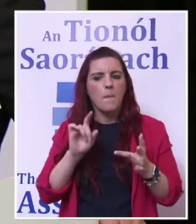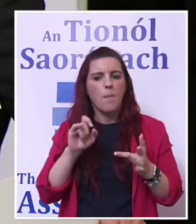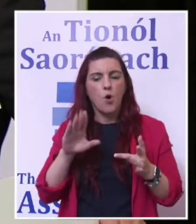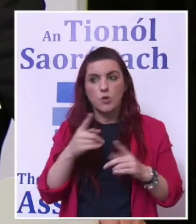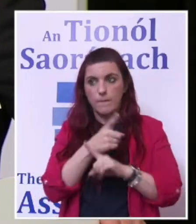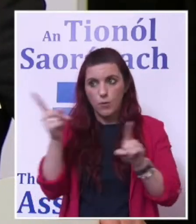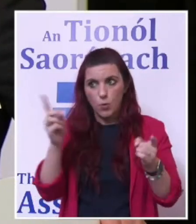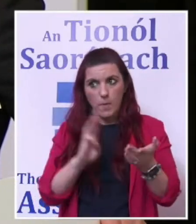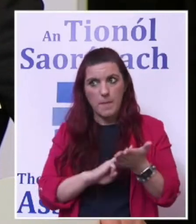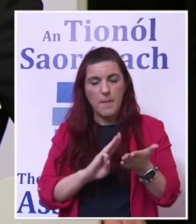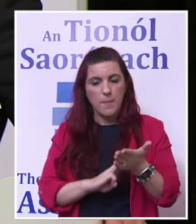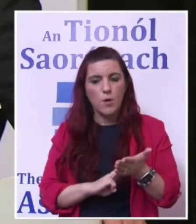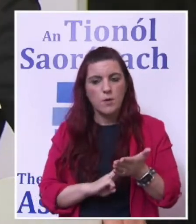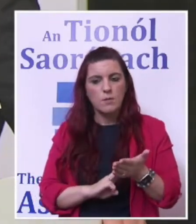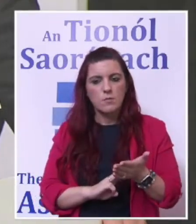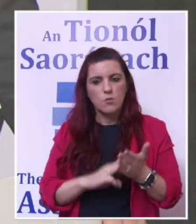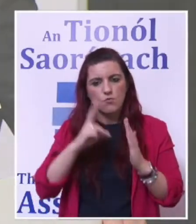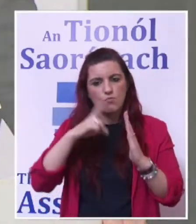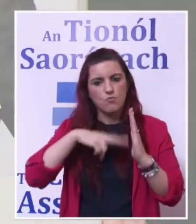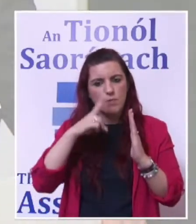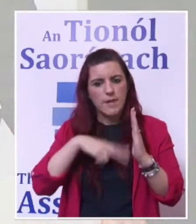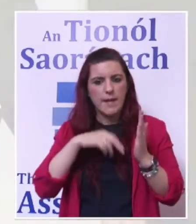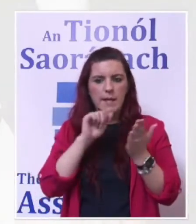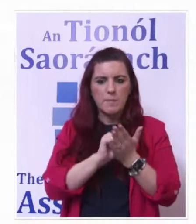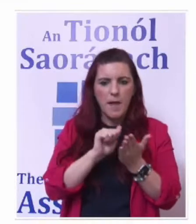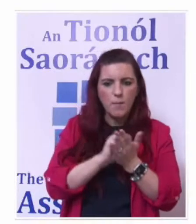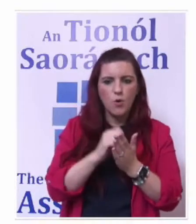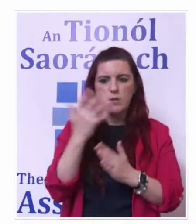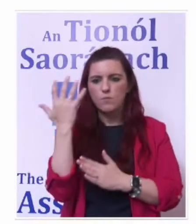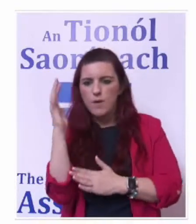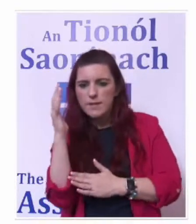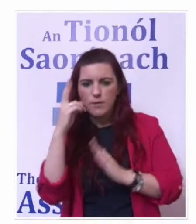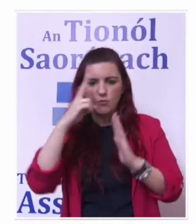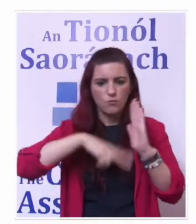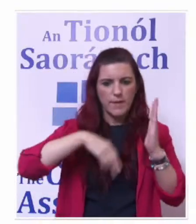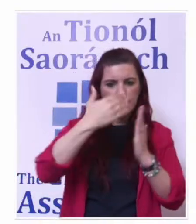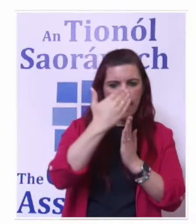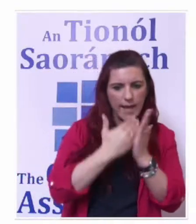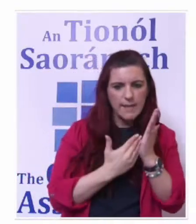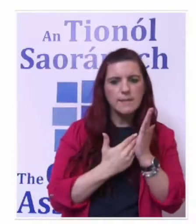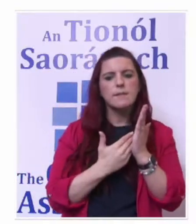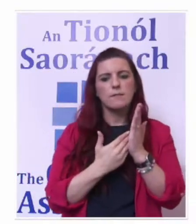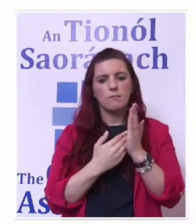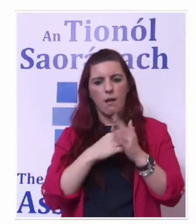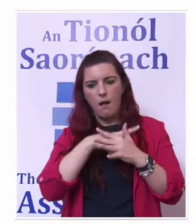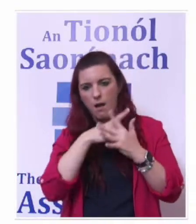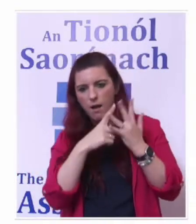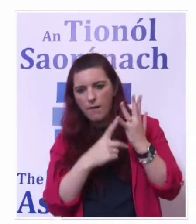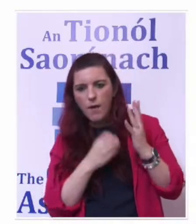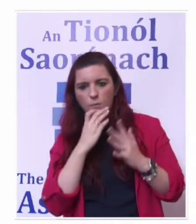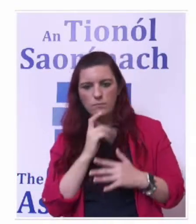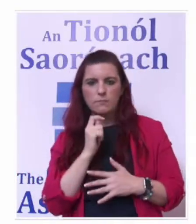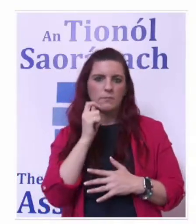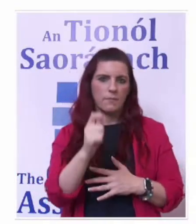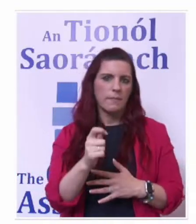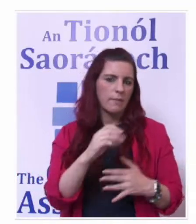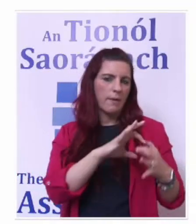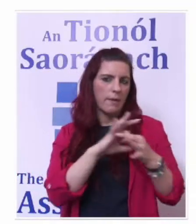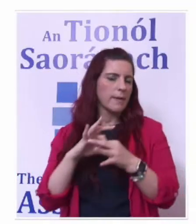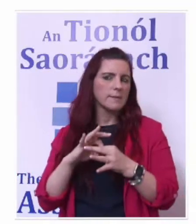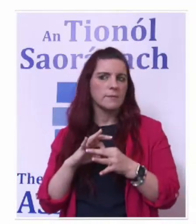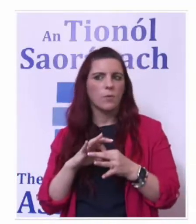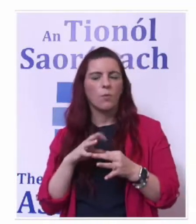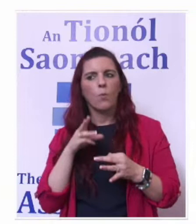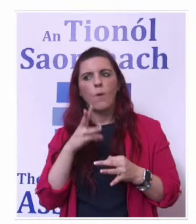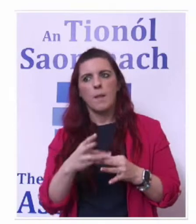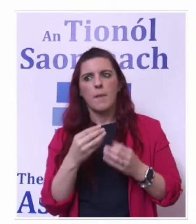for the members, for the papers, your presentations, the reading list, the vox pops that we saw. We'll even give you a link. We were asked last night to John Cummins and some of his